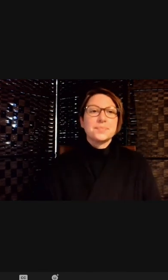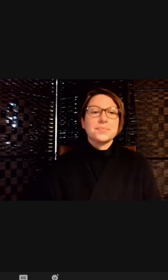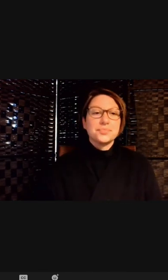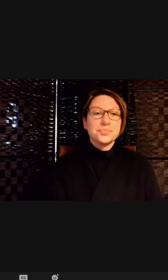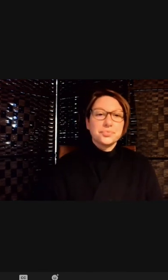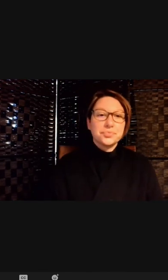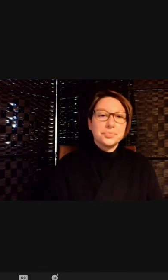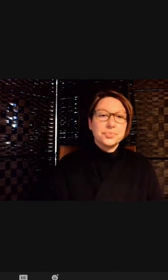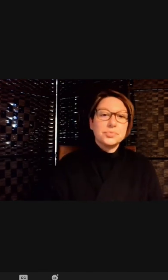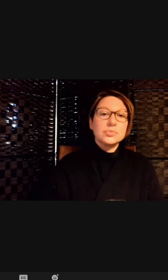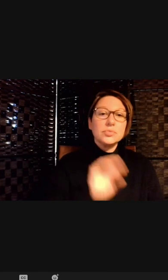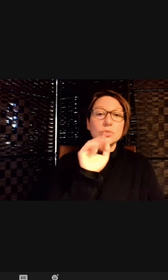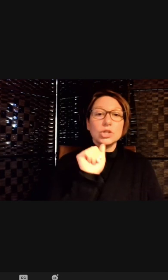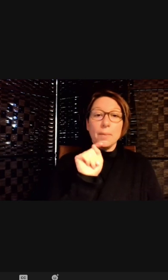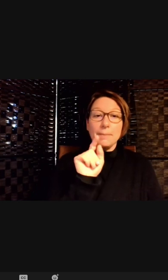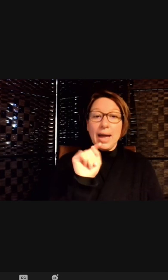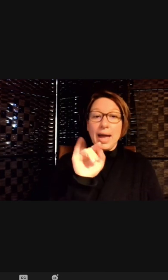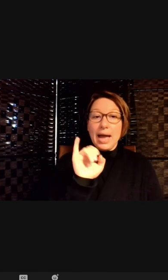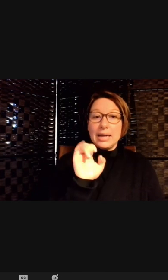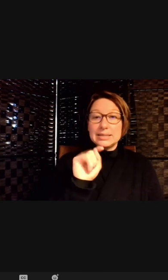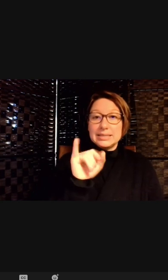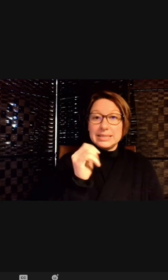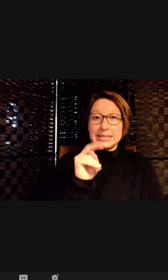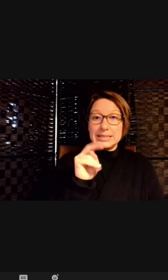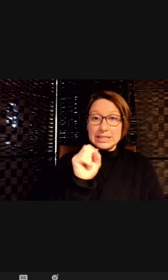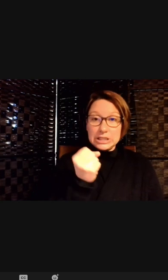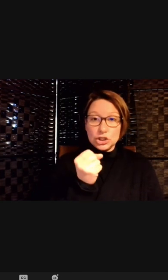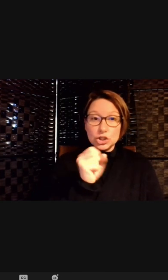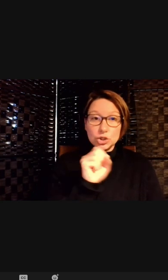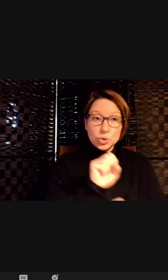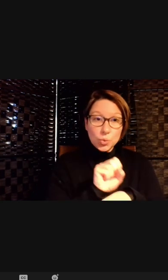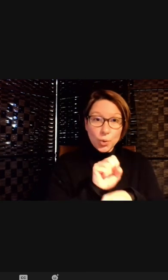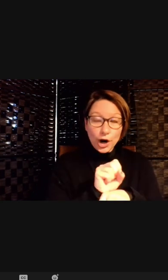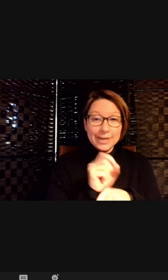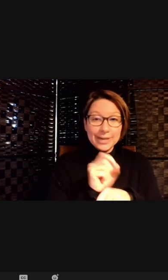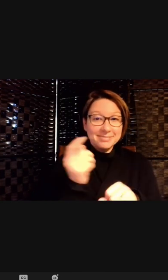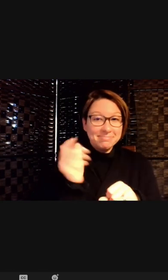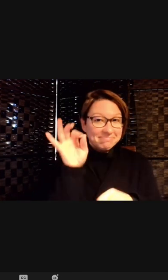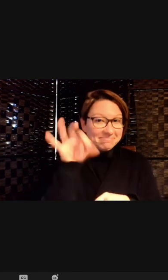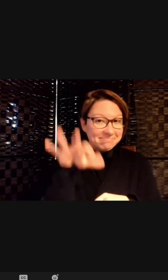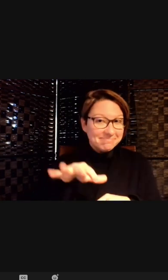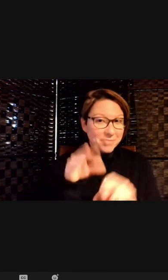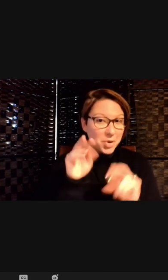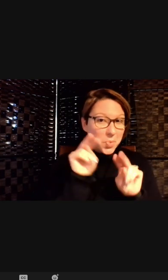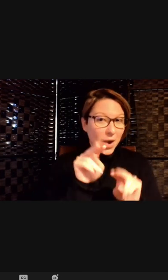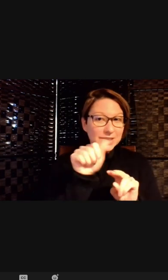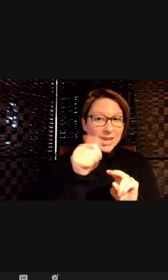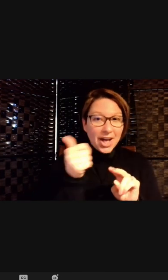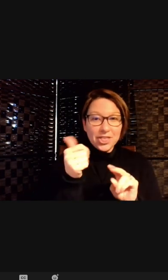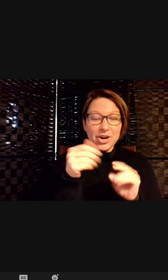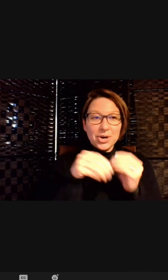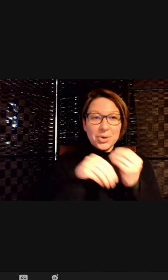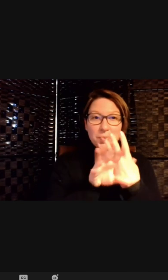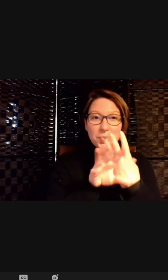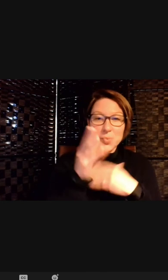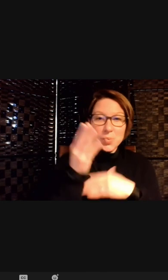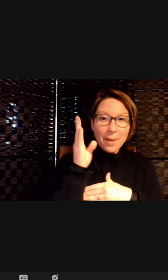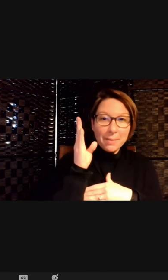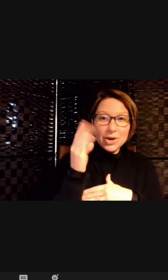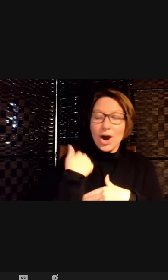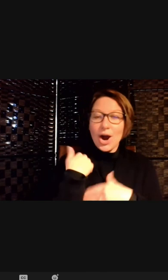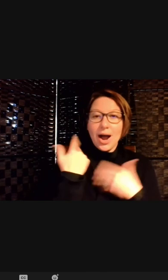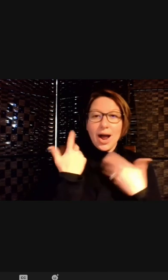the complexity framework, again, I'm going to give you another suggestion to go watch another webinar. Not going to try to explain something that